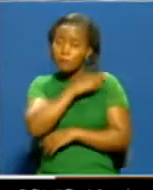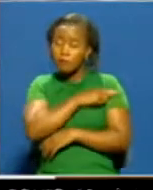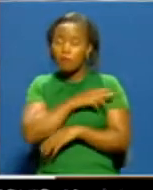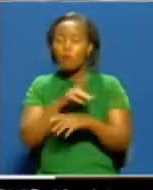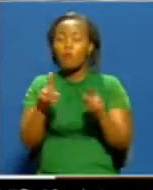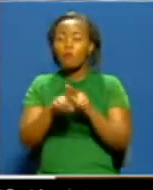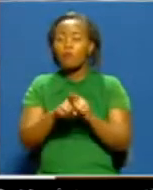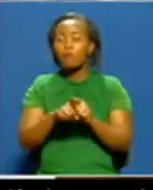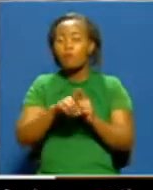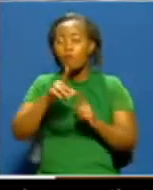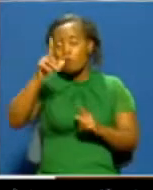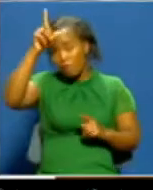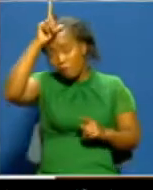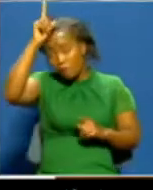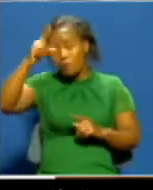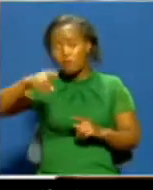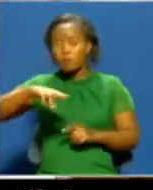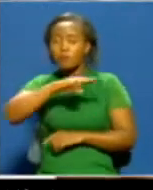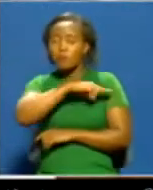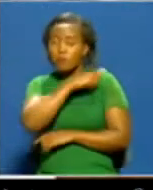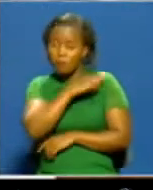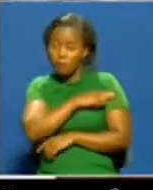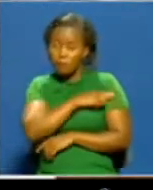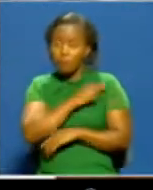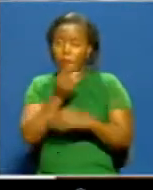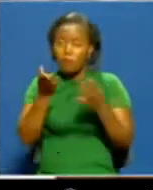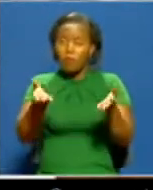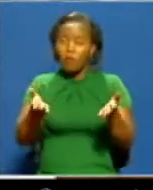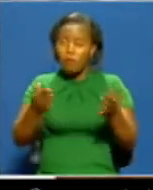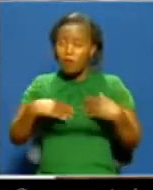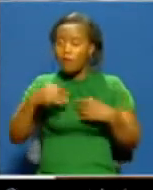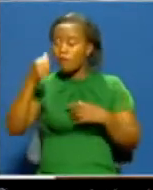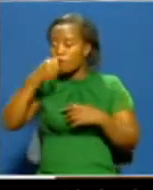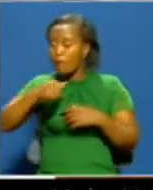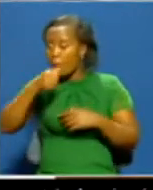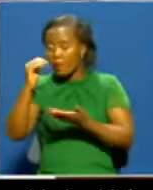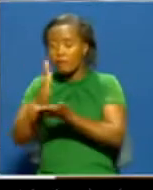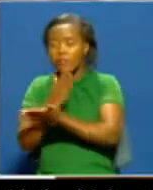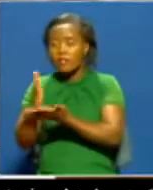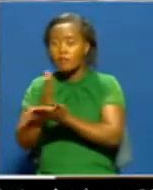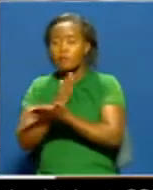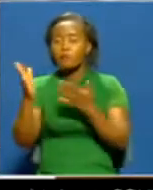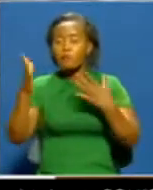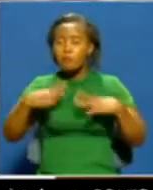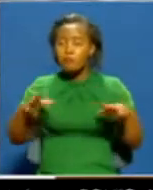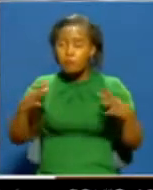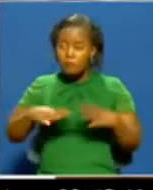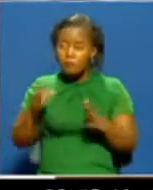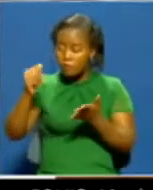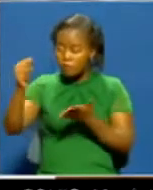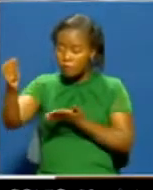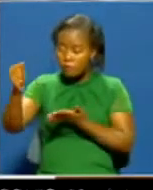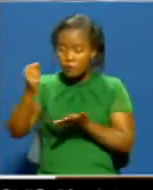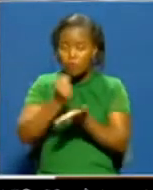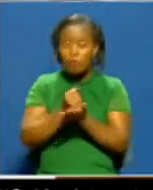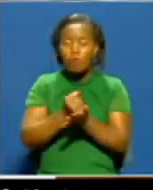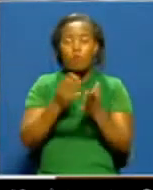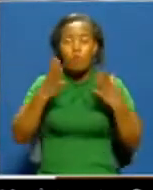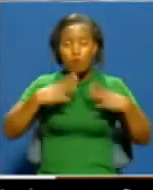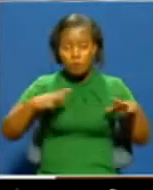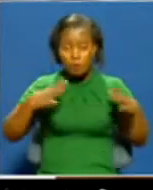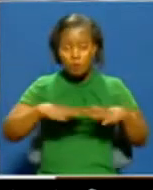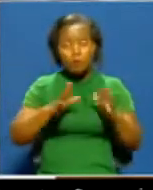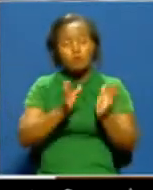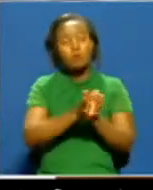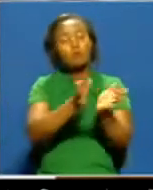even upcountry hospitals, you will find now private sector people sending people to public